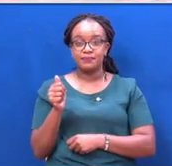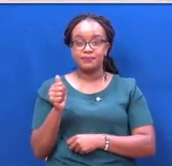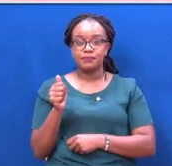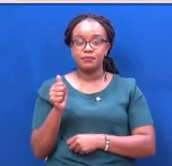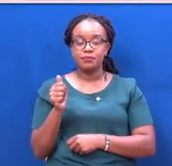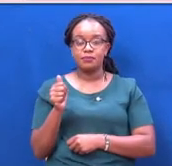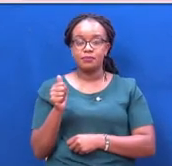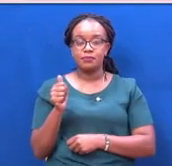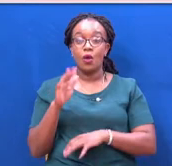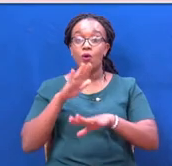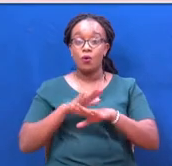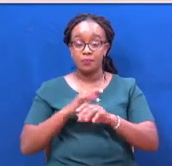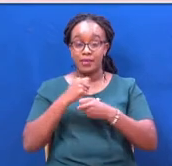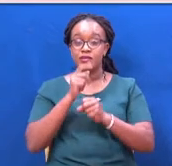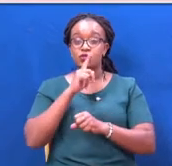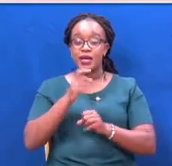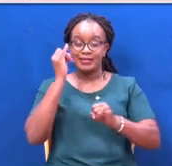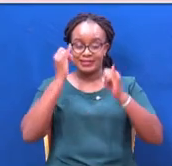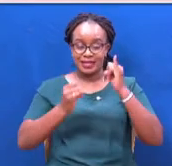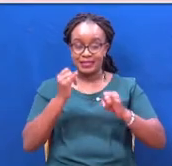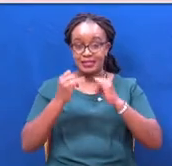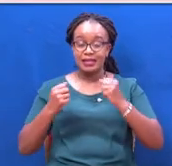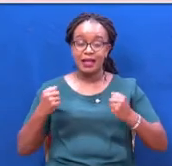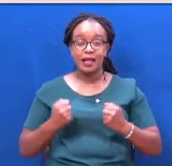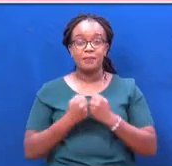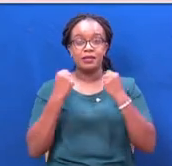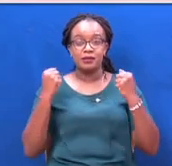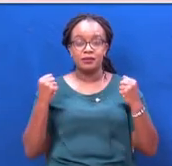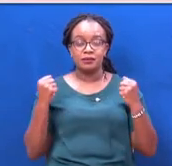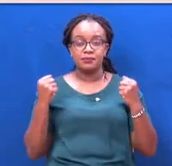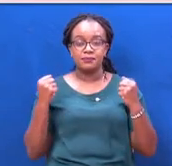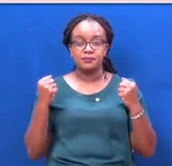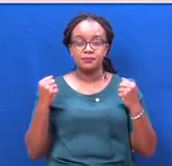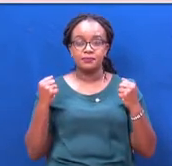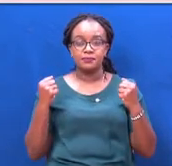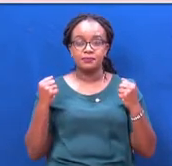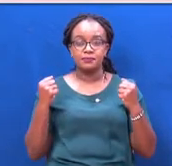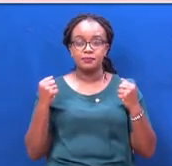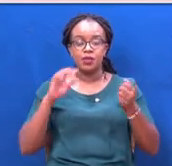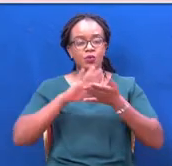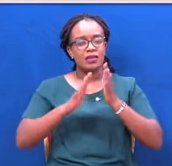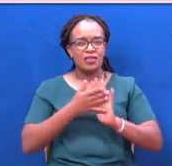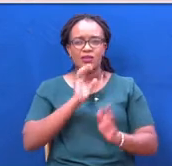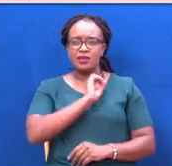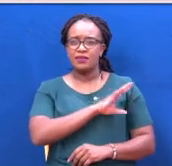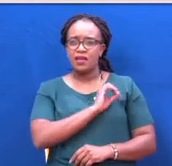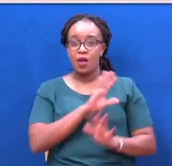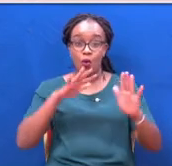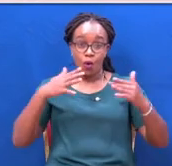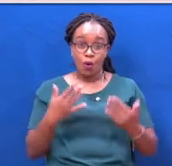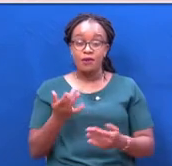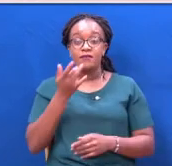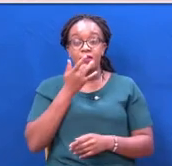towards ensuring justice is done, that it is dispensed expeditiously, without fear or favor